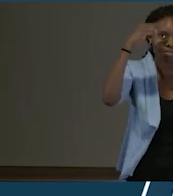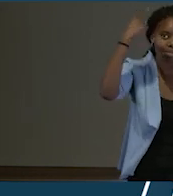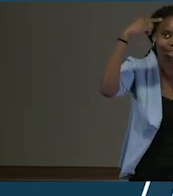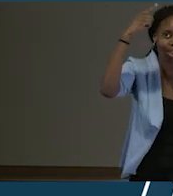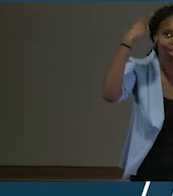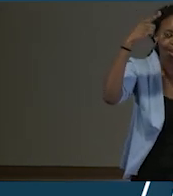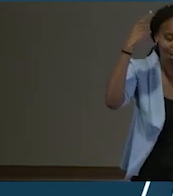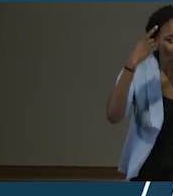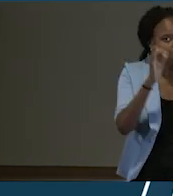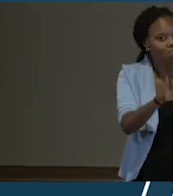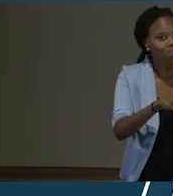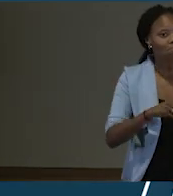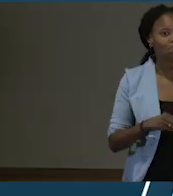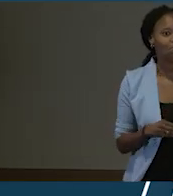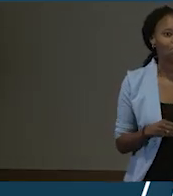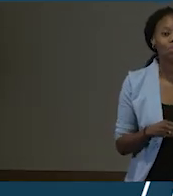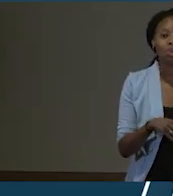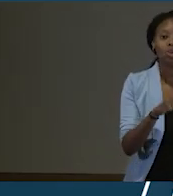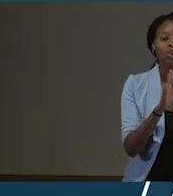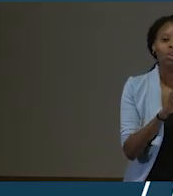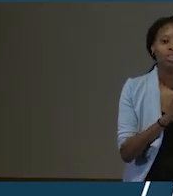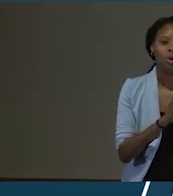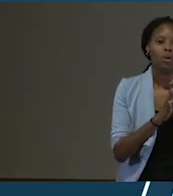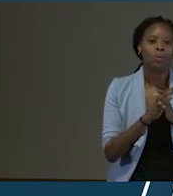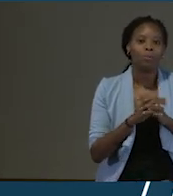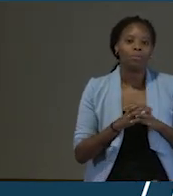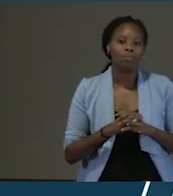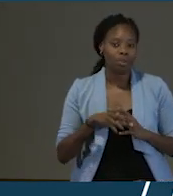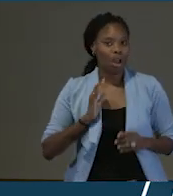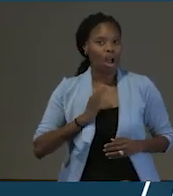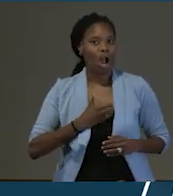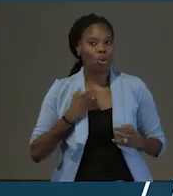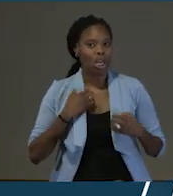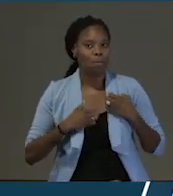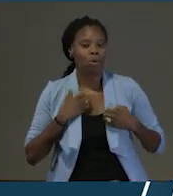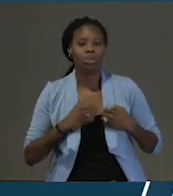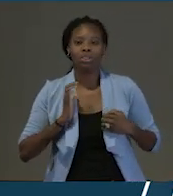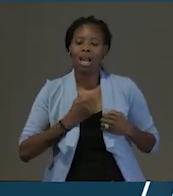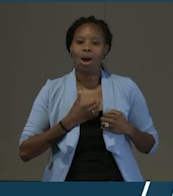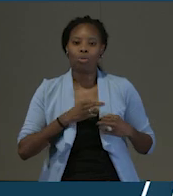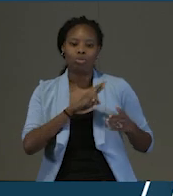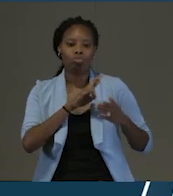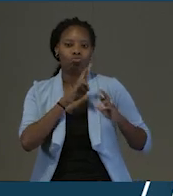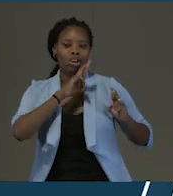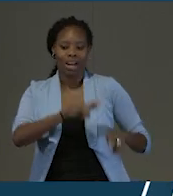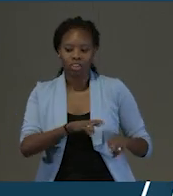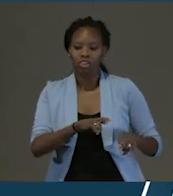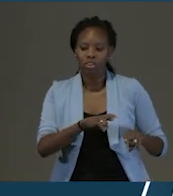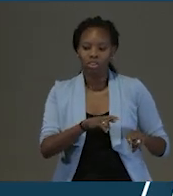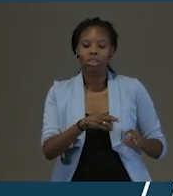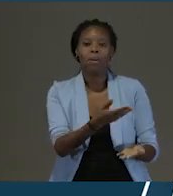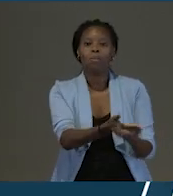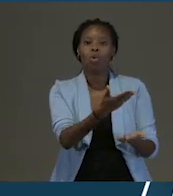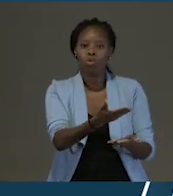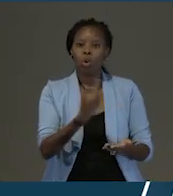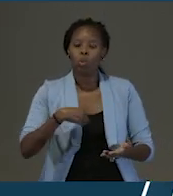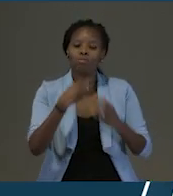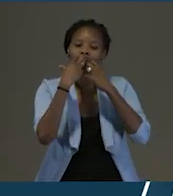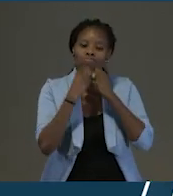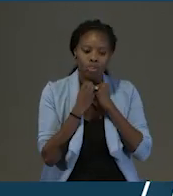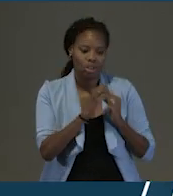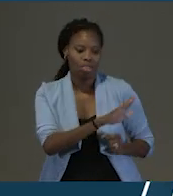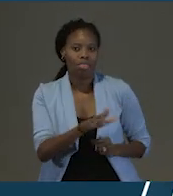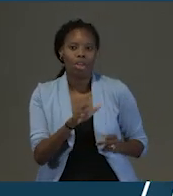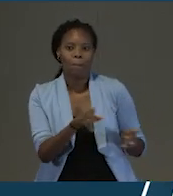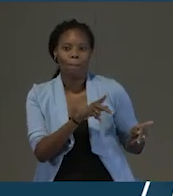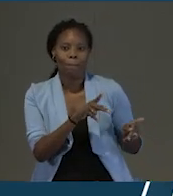right? So our emotions and reactions show that we appreciate and we value their work. Our facial expressions, our